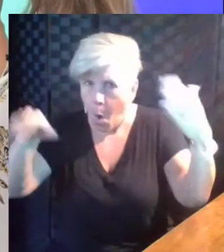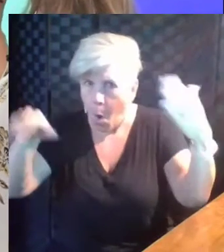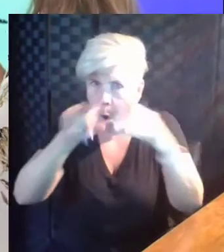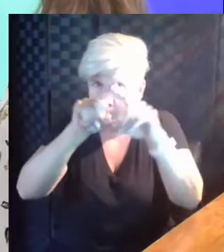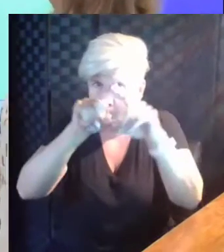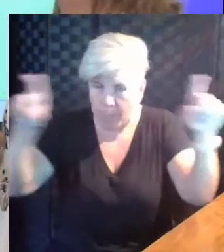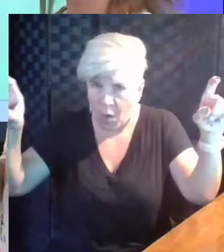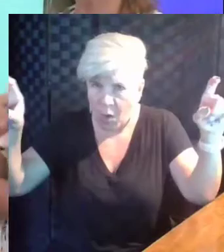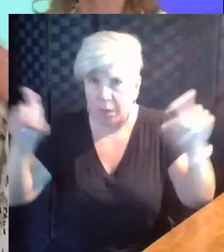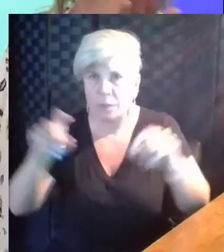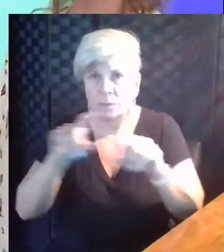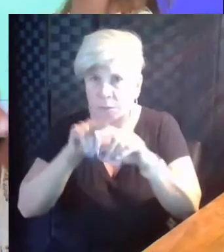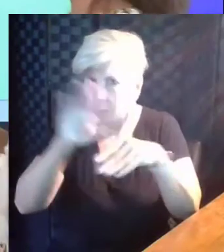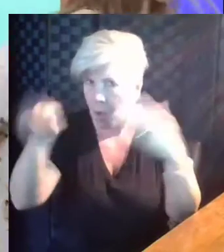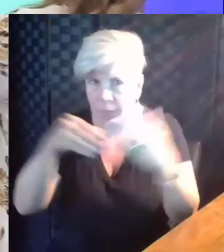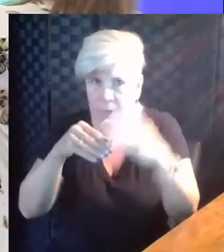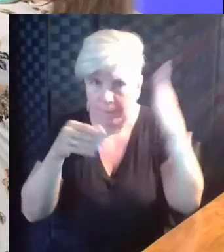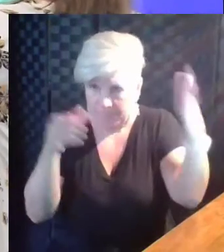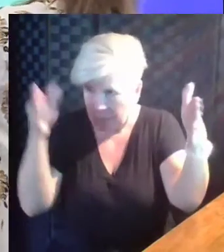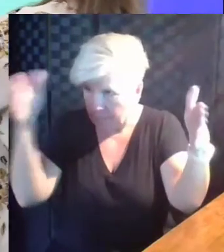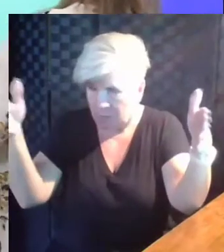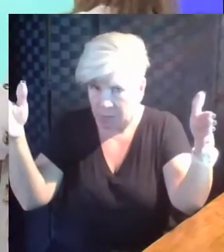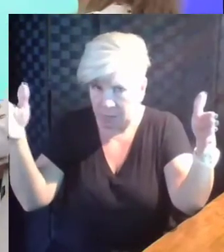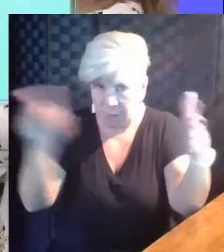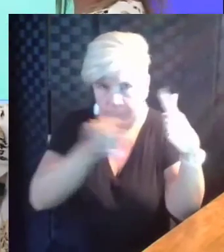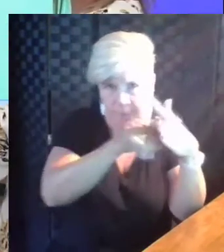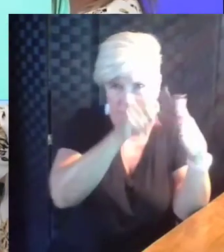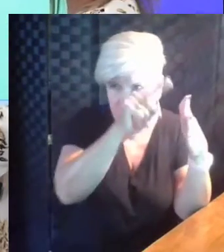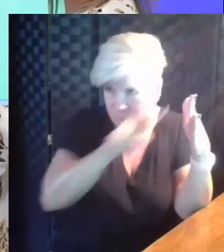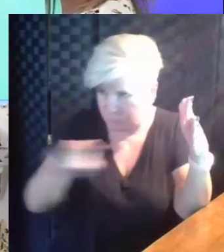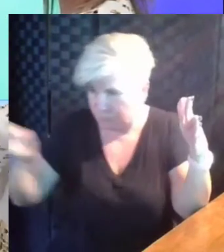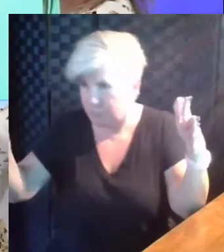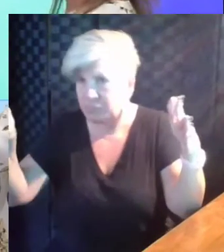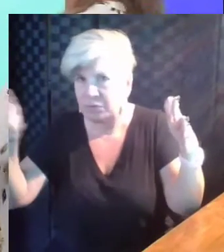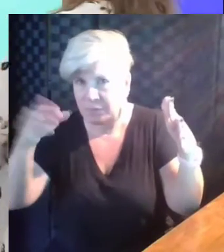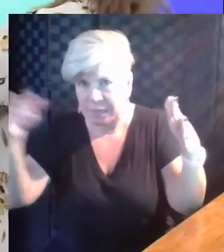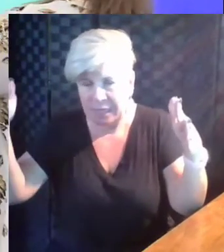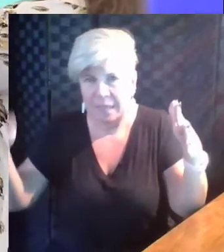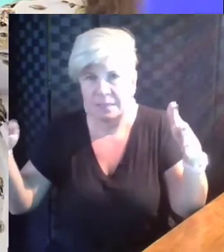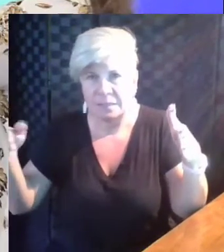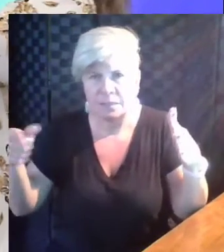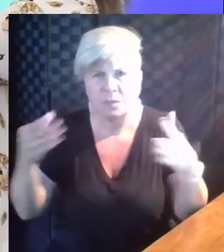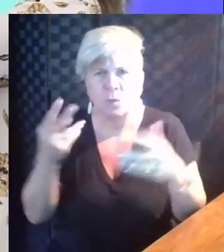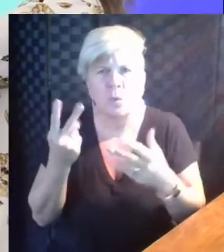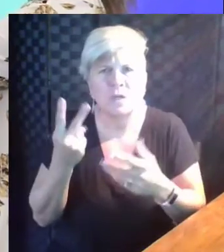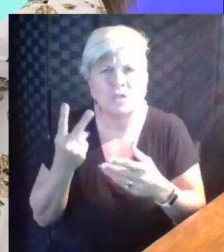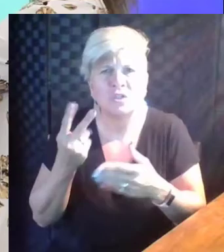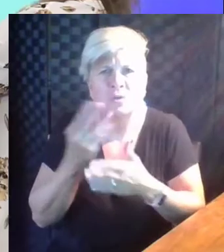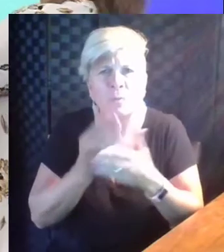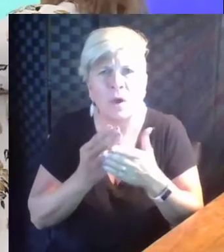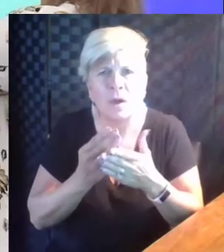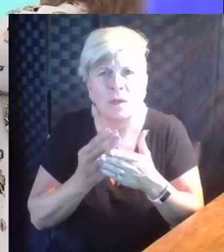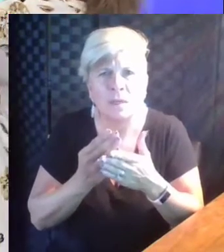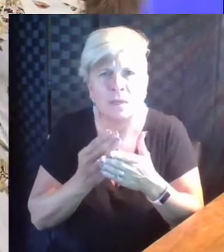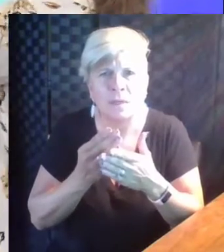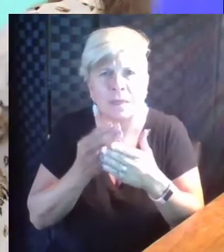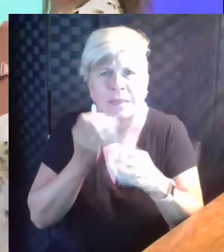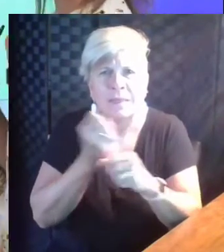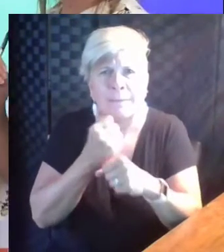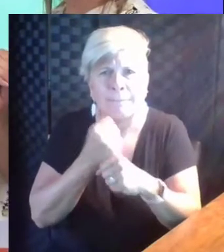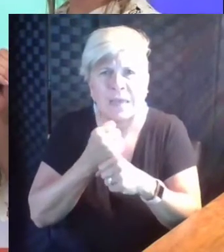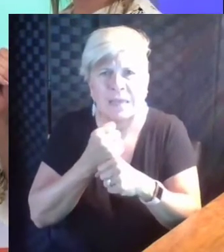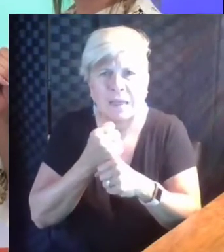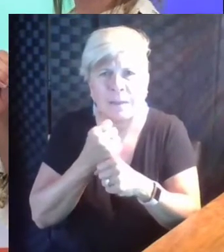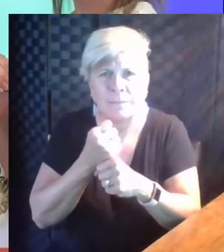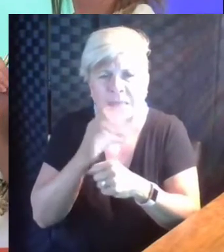bar here. The whole thing from the beginning all the way to the end. So what are the 2 parts that make up that 92